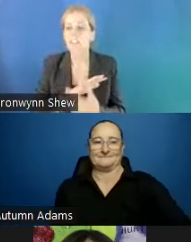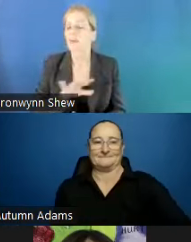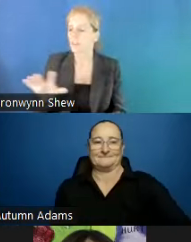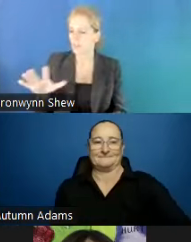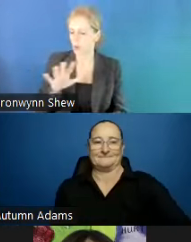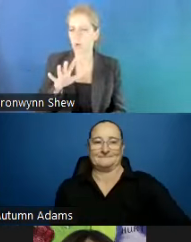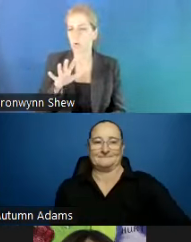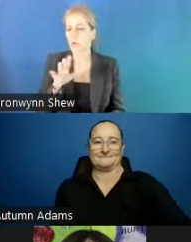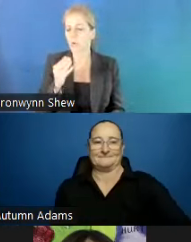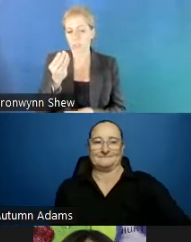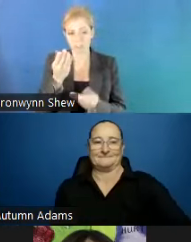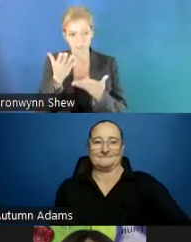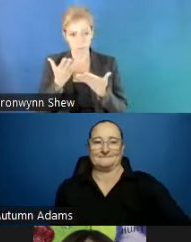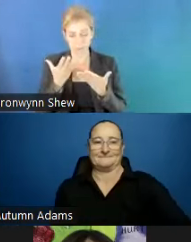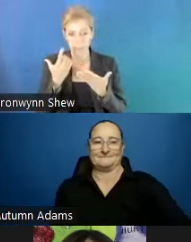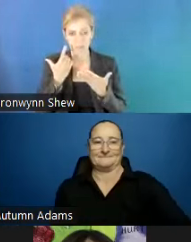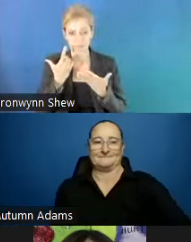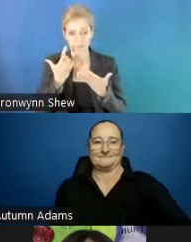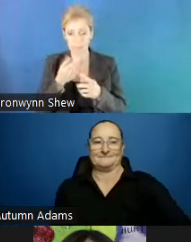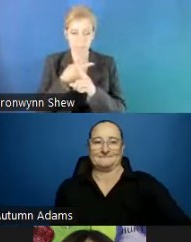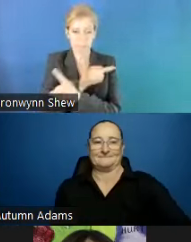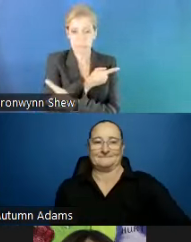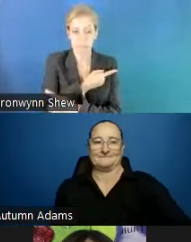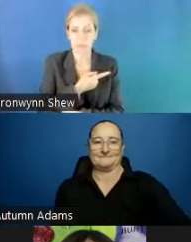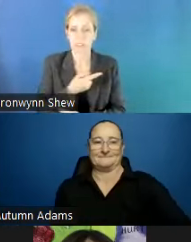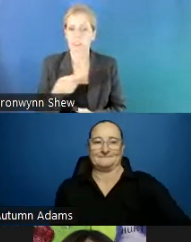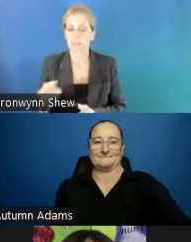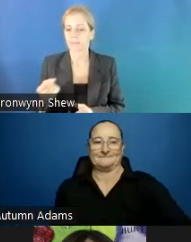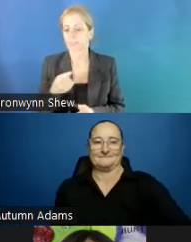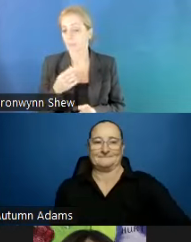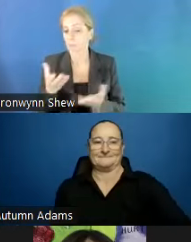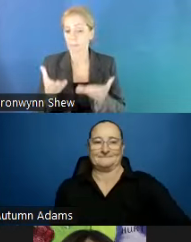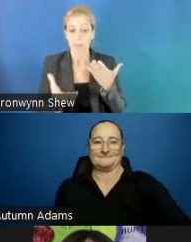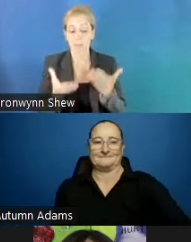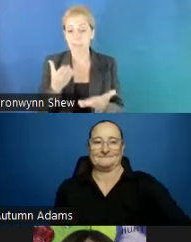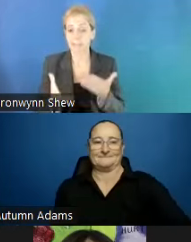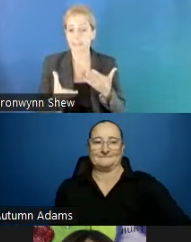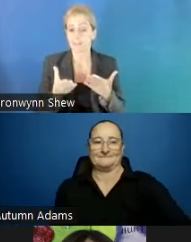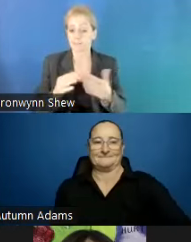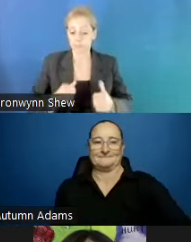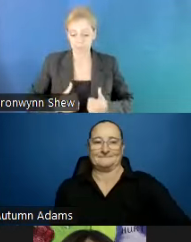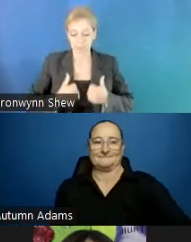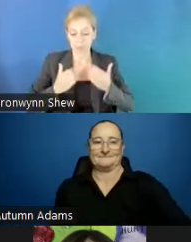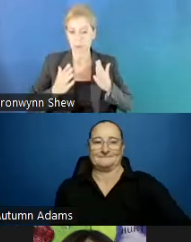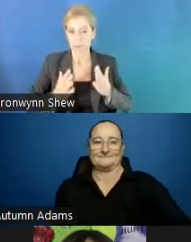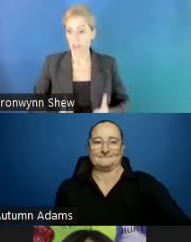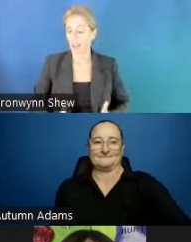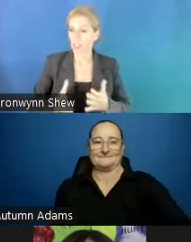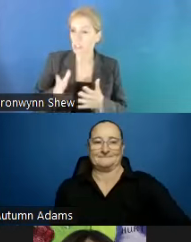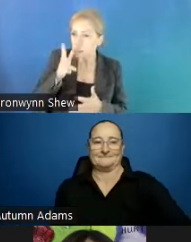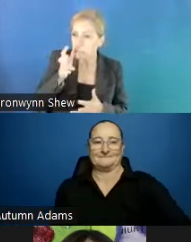deaf survivor. Or maybe the interpreter is giving the information and again, it's freezing. So the survivor